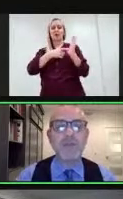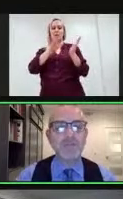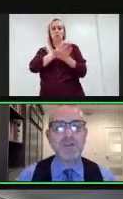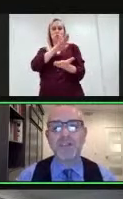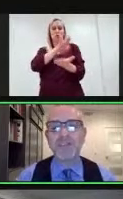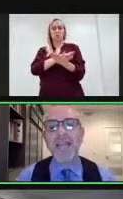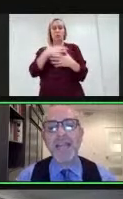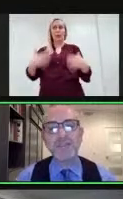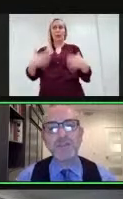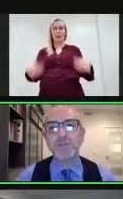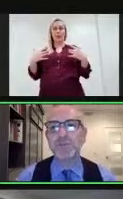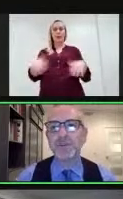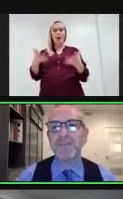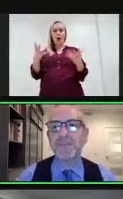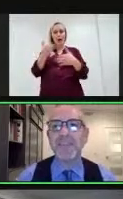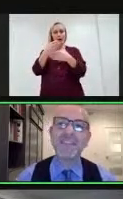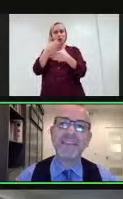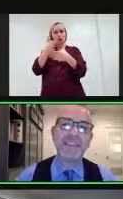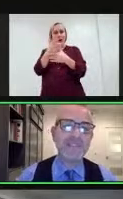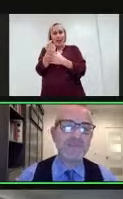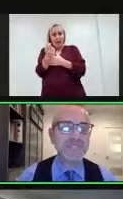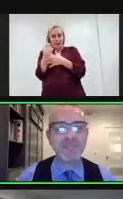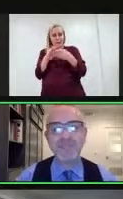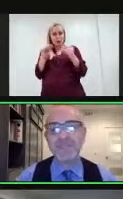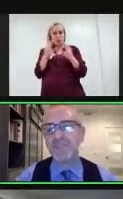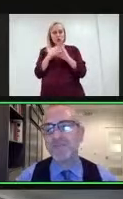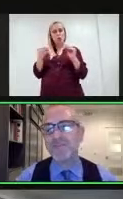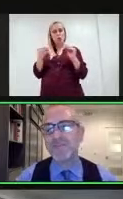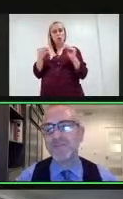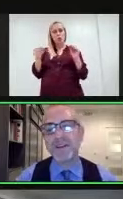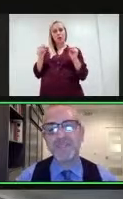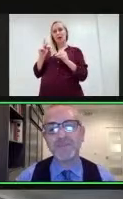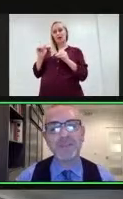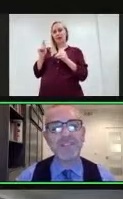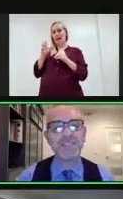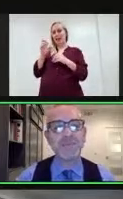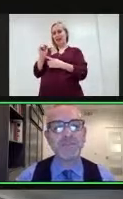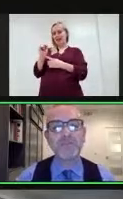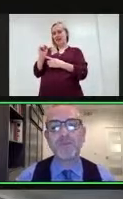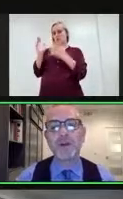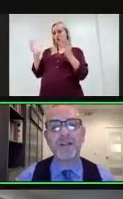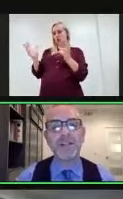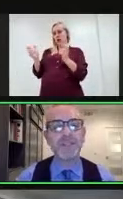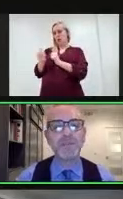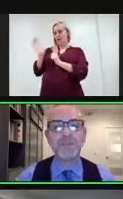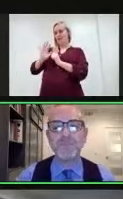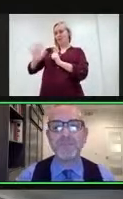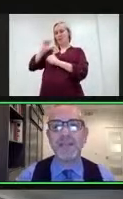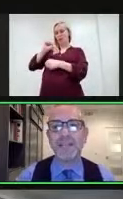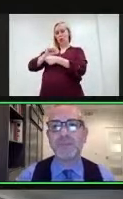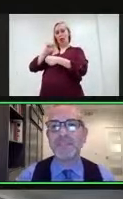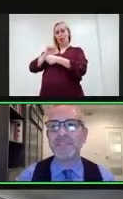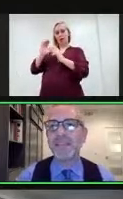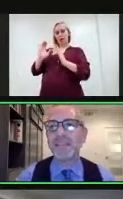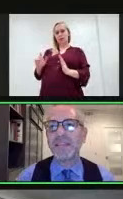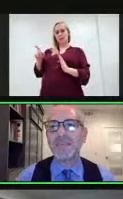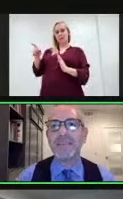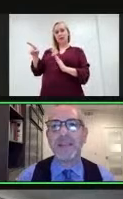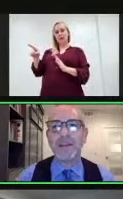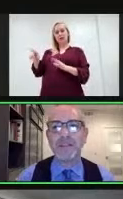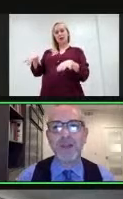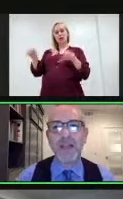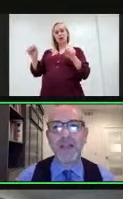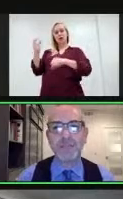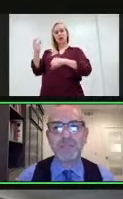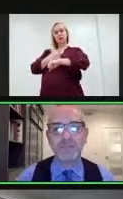I want to just share actually an anecdotal story if I can, that Kathleen was telling me that she was talking to some of her former colleagues who spent the day at